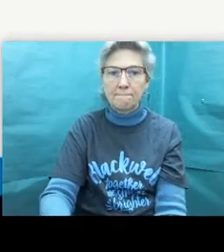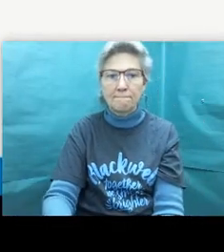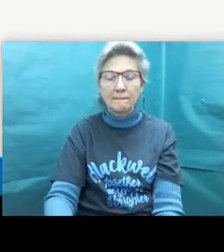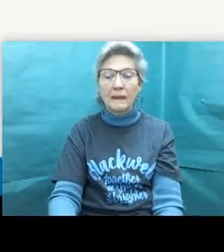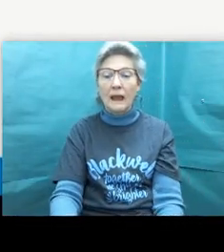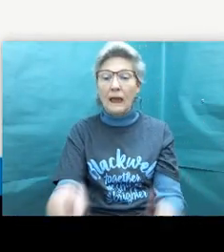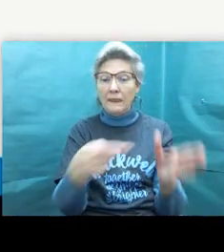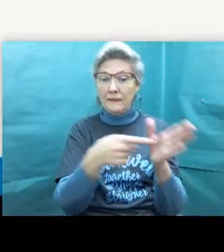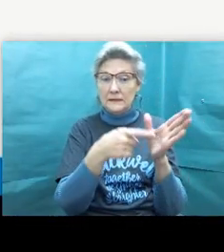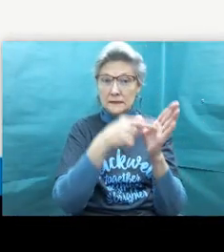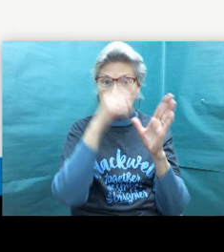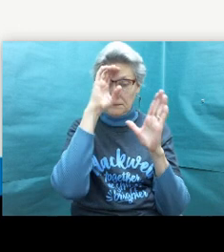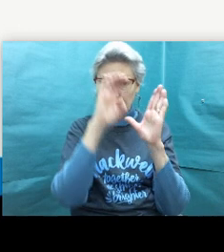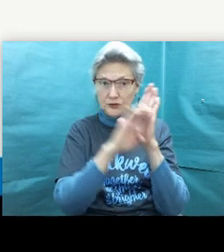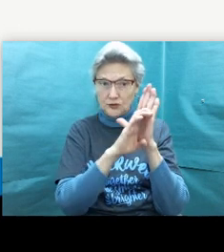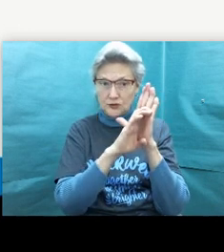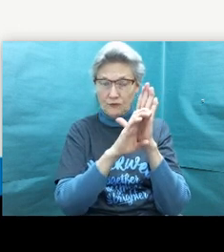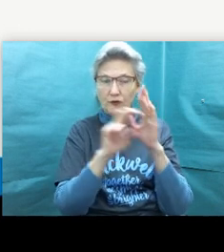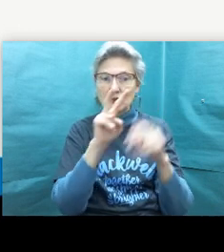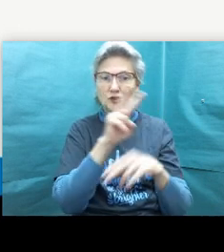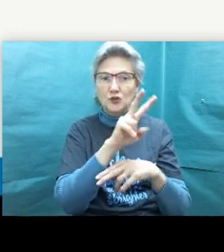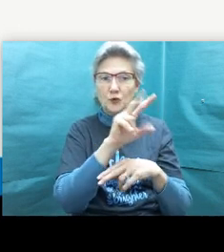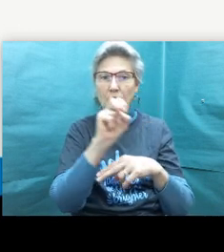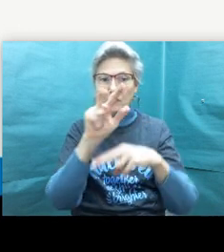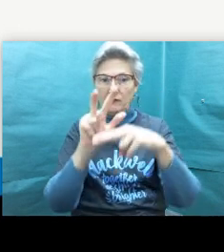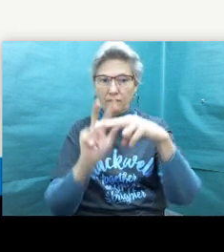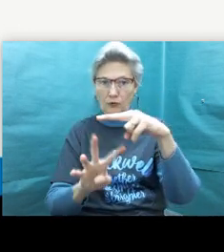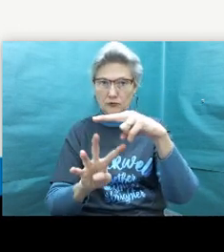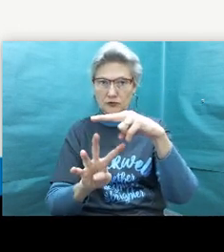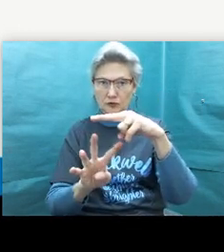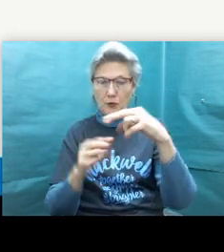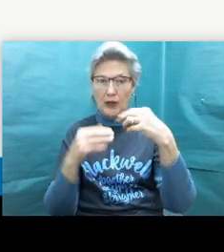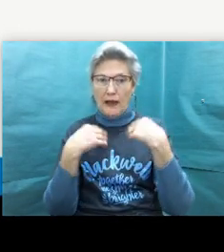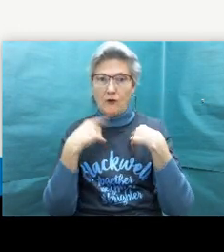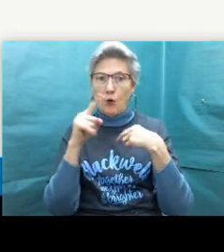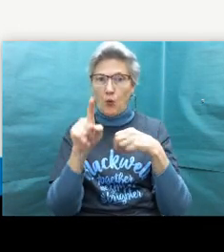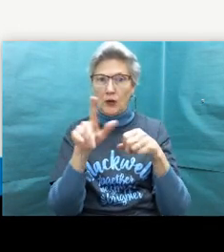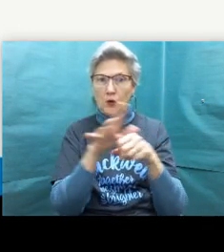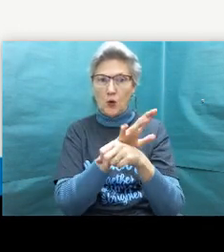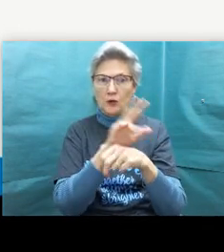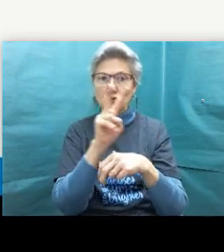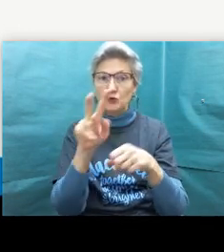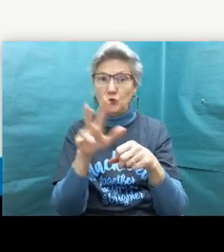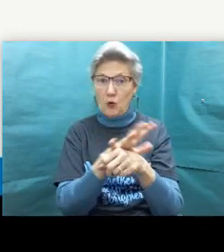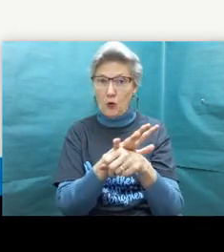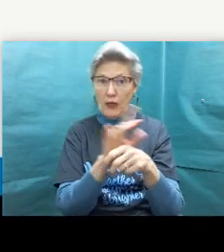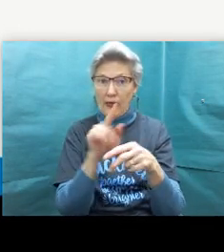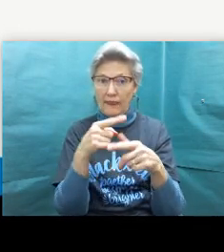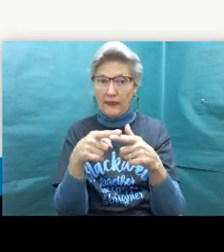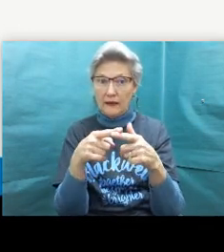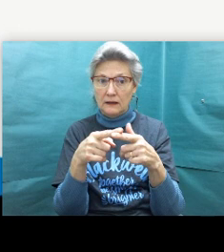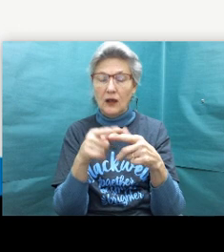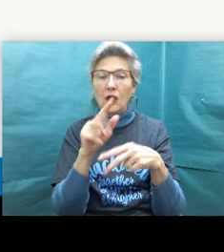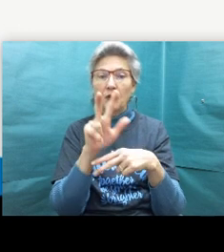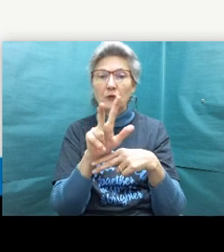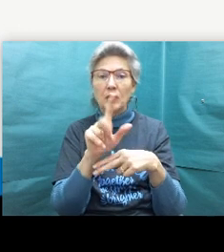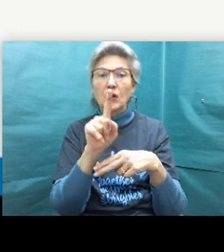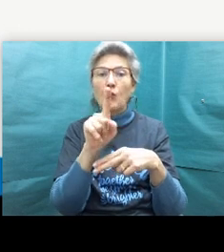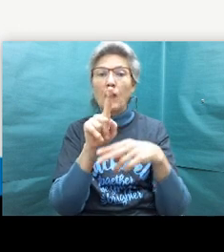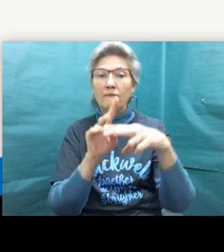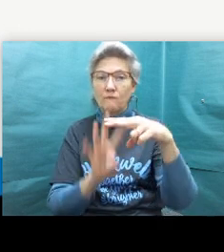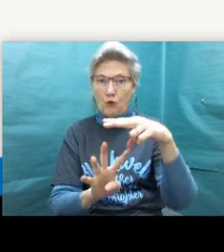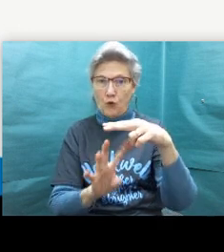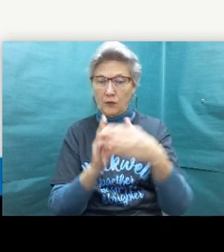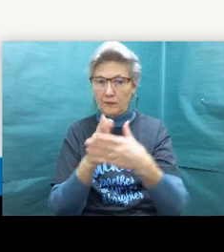This is a model for 2 3/4. You'll see we have 1 whole, 2 whole, and then we have these 3 1/4 pieces,